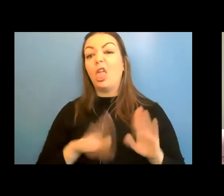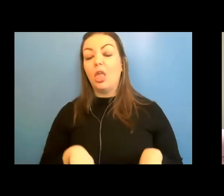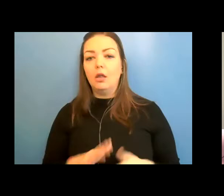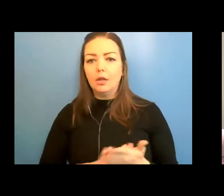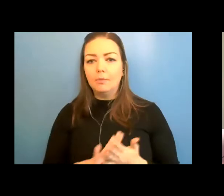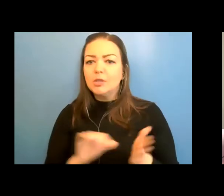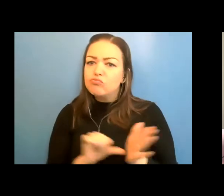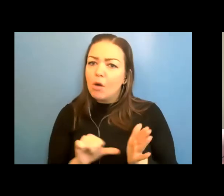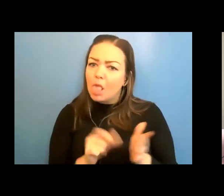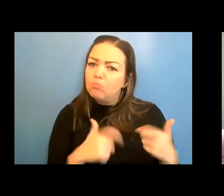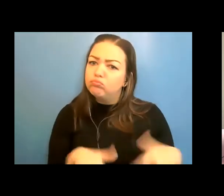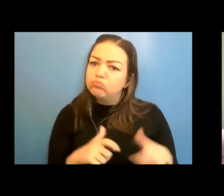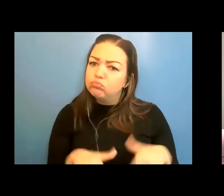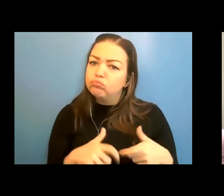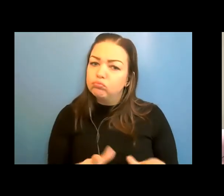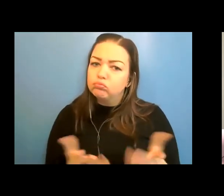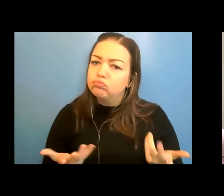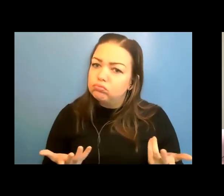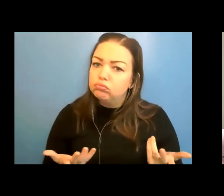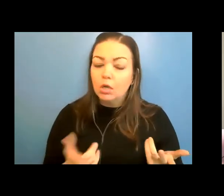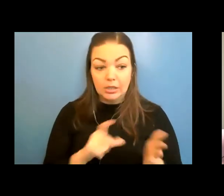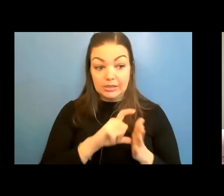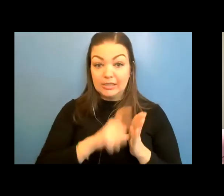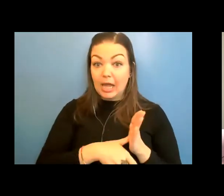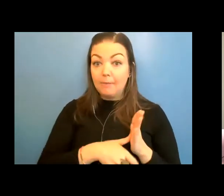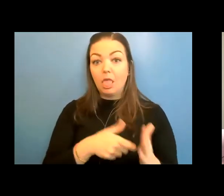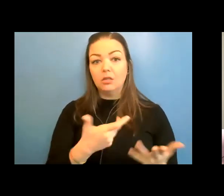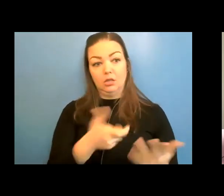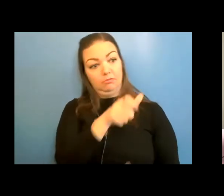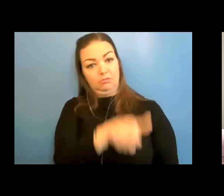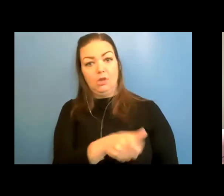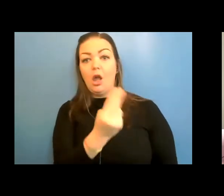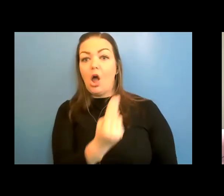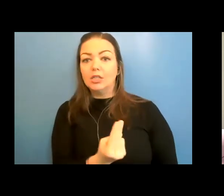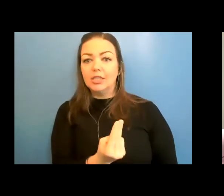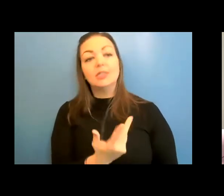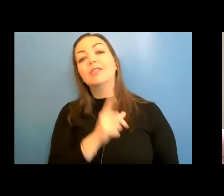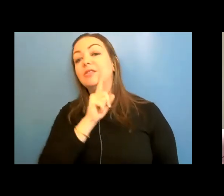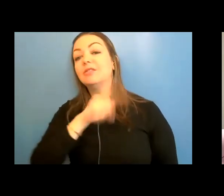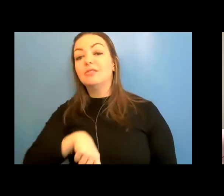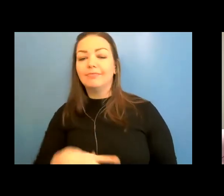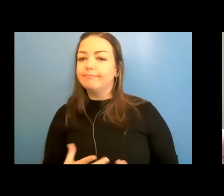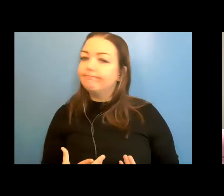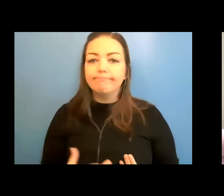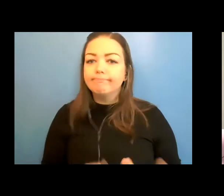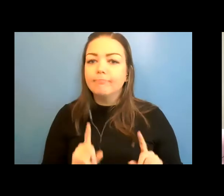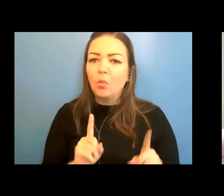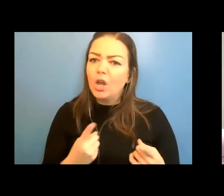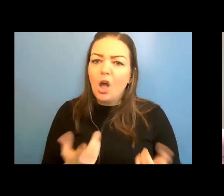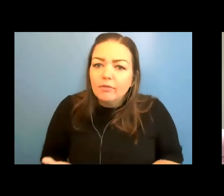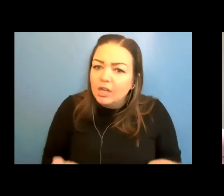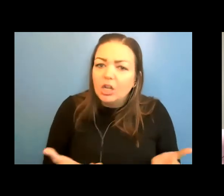the problems, we'd be avoiding the reason why disabled artists are discriminated against in the first place. And we absolutely don't want to be doing